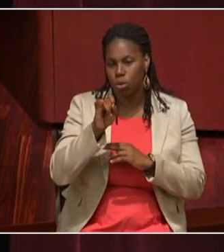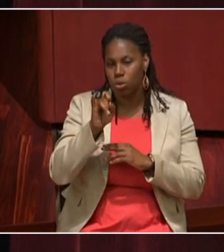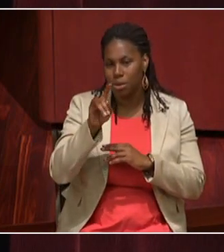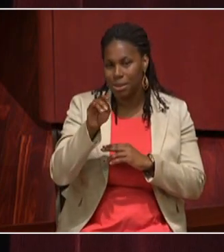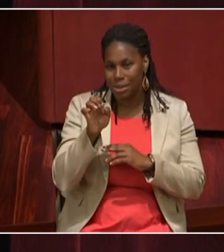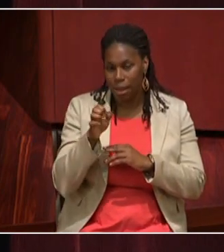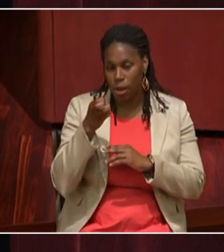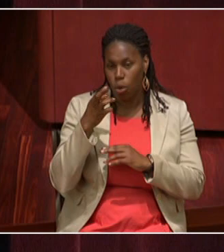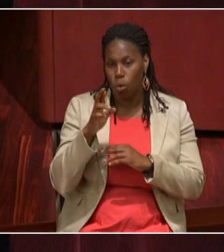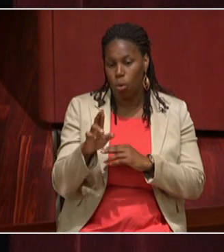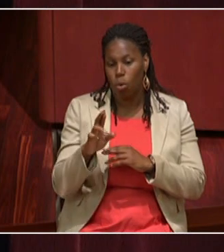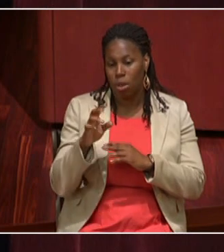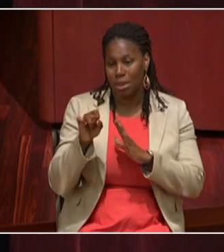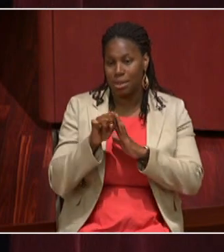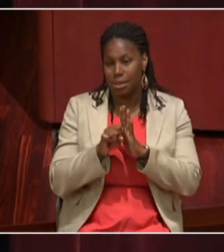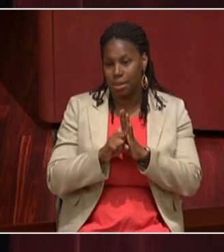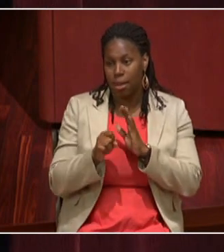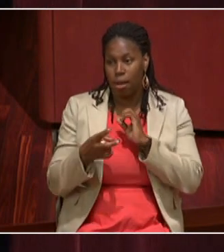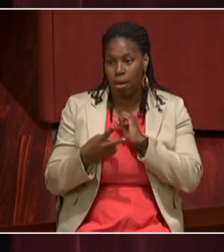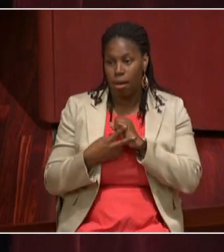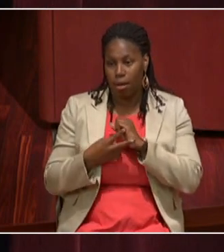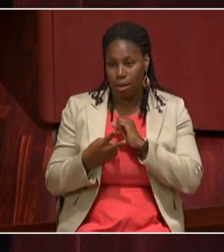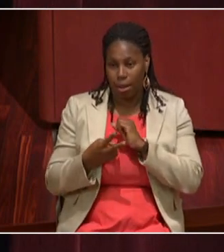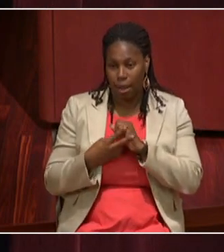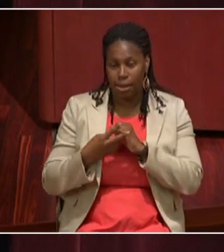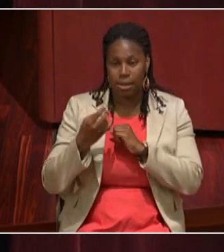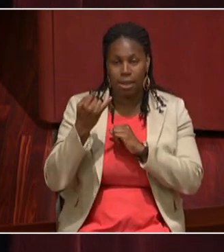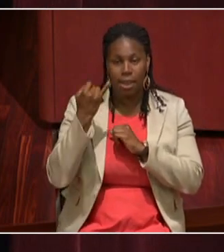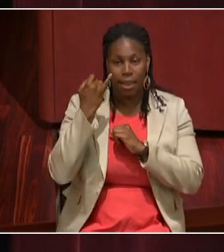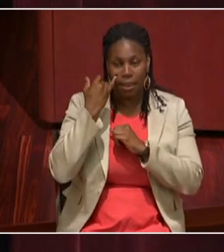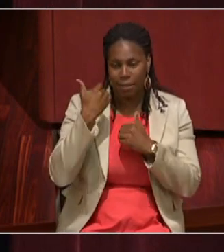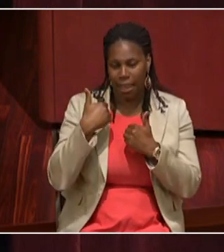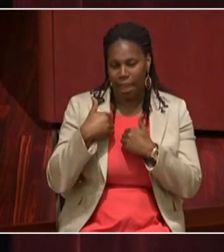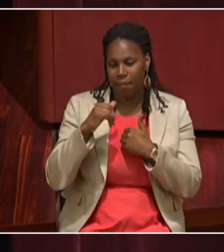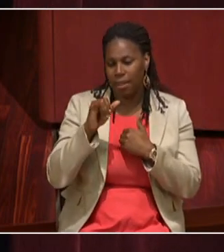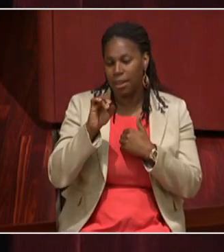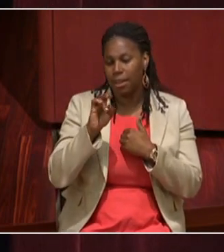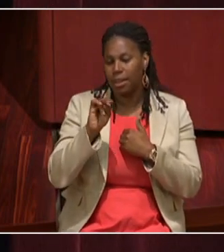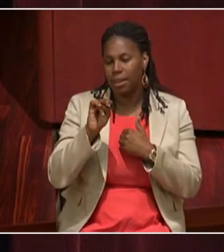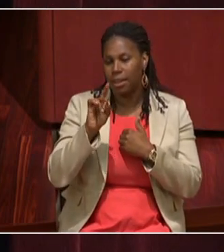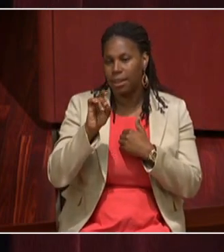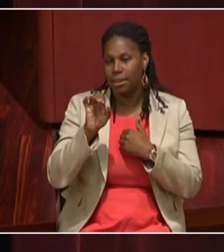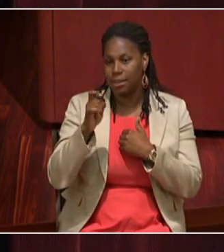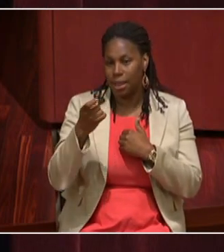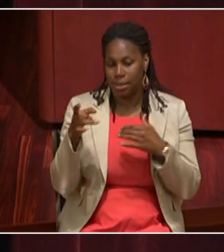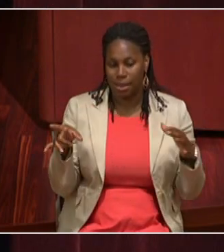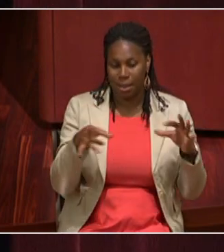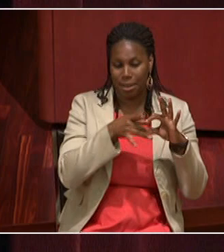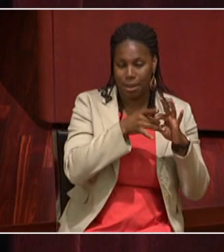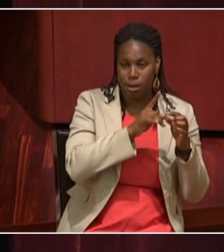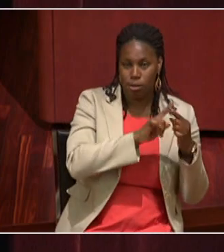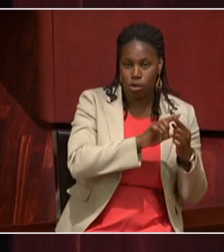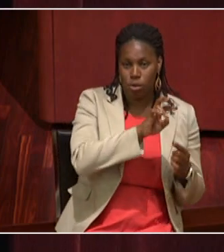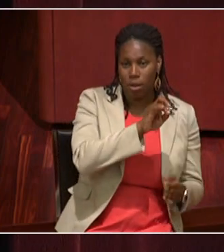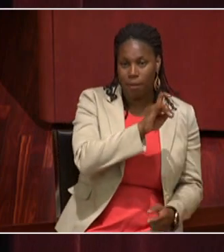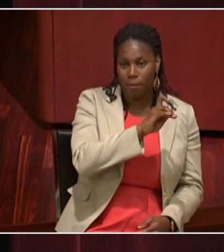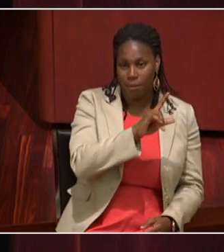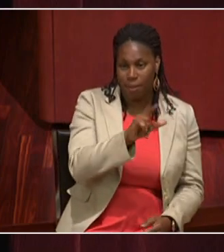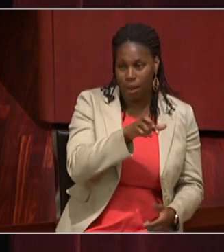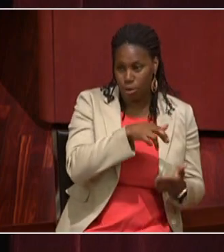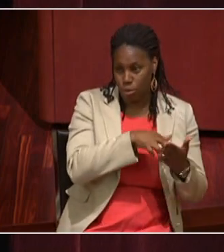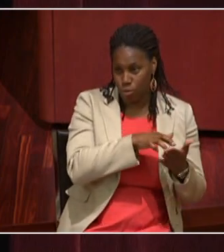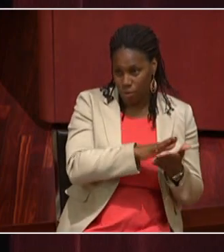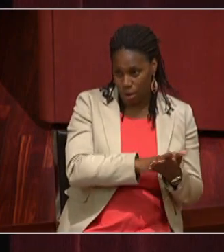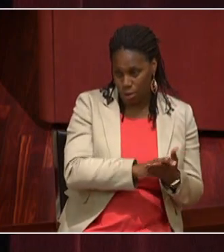State Archives and see when if they have any indexes to vital records that predate what the Bureau of Vital Records